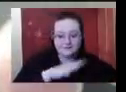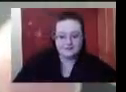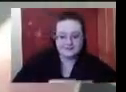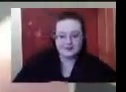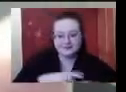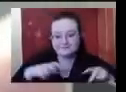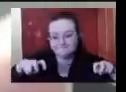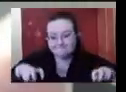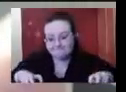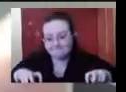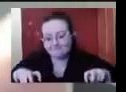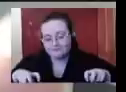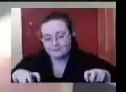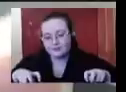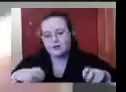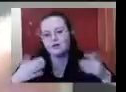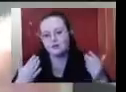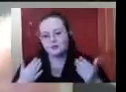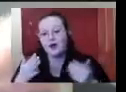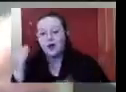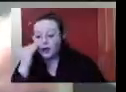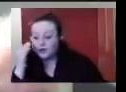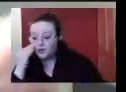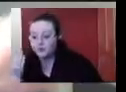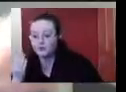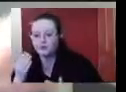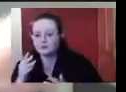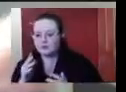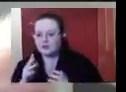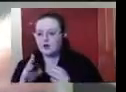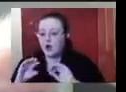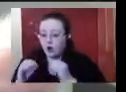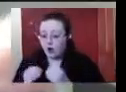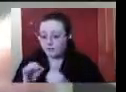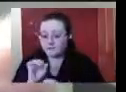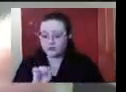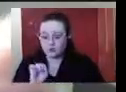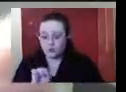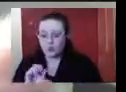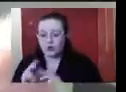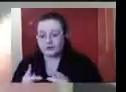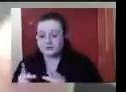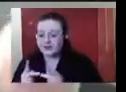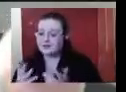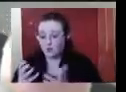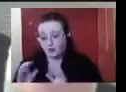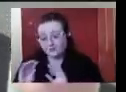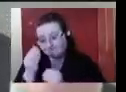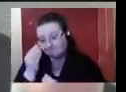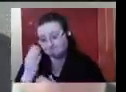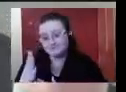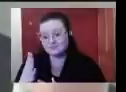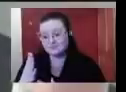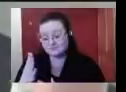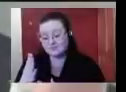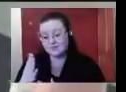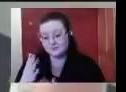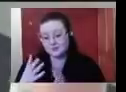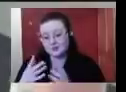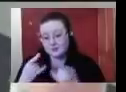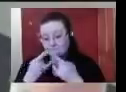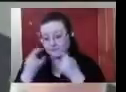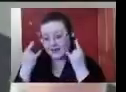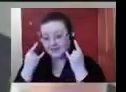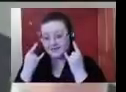You know, just in terms of the office workplace piece, I just want to clarify that masks are required unless there is adequate physical distancing